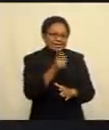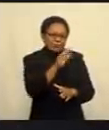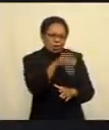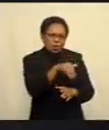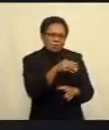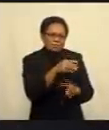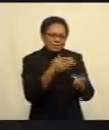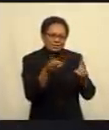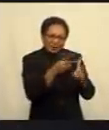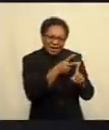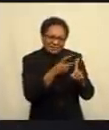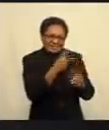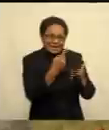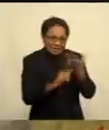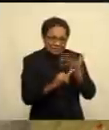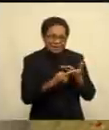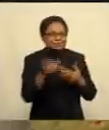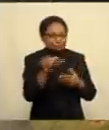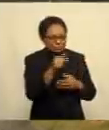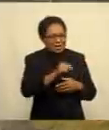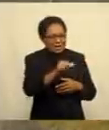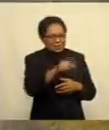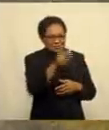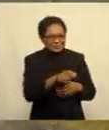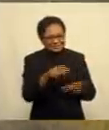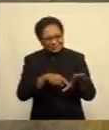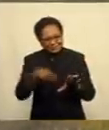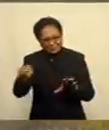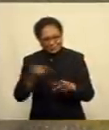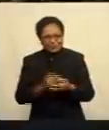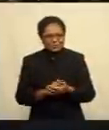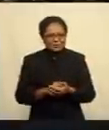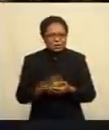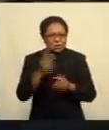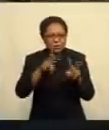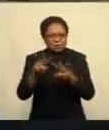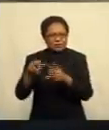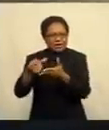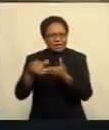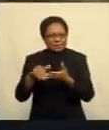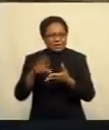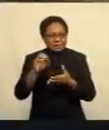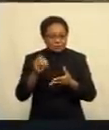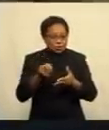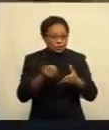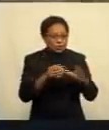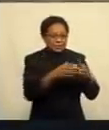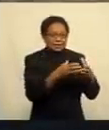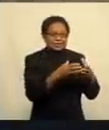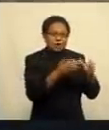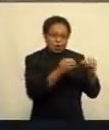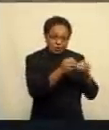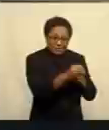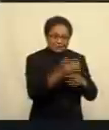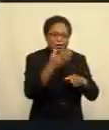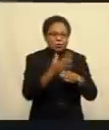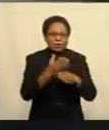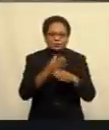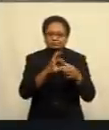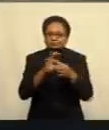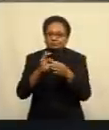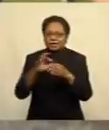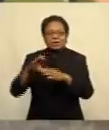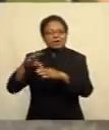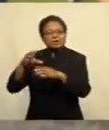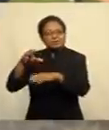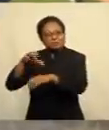other basic necessities. He says the Commission is working closely with the Fiji police force in ensuring households and individuals